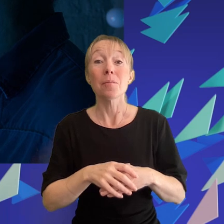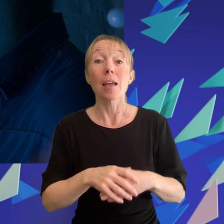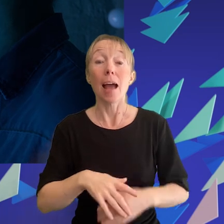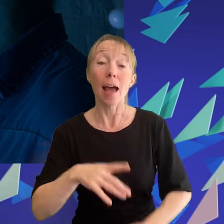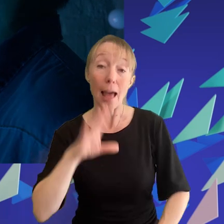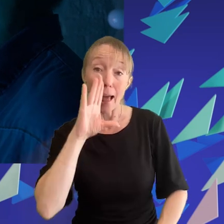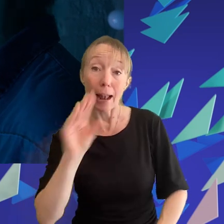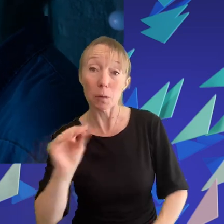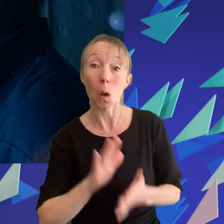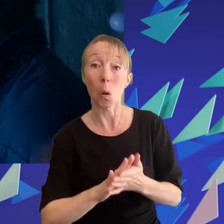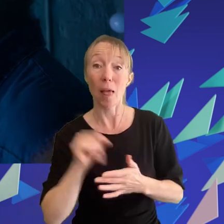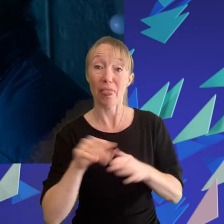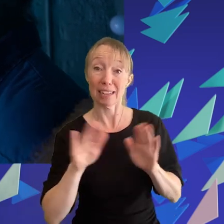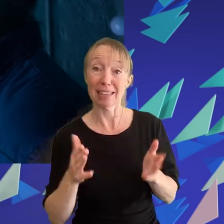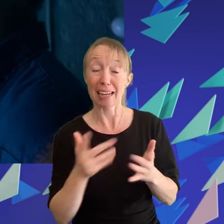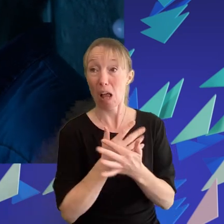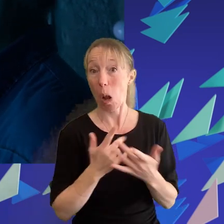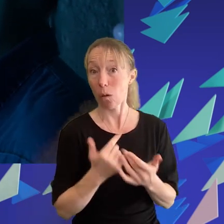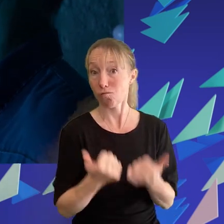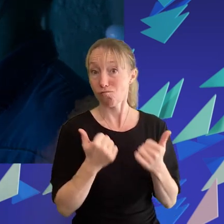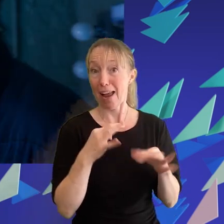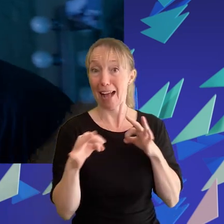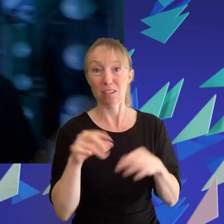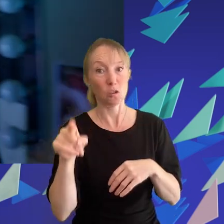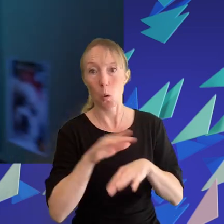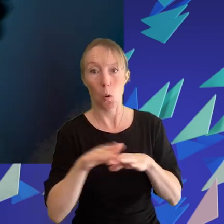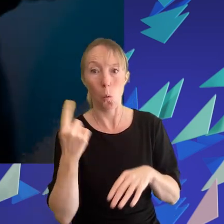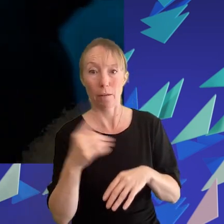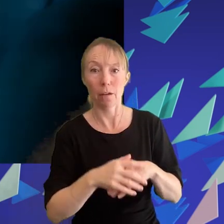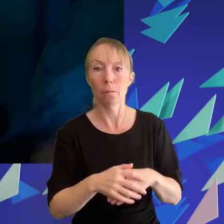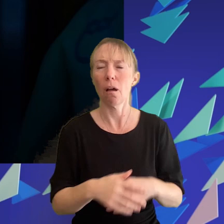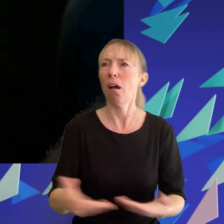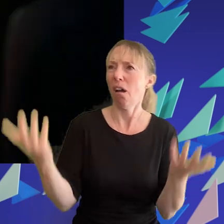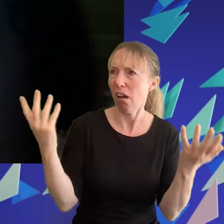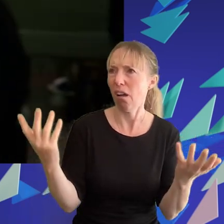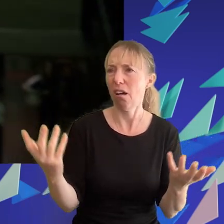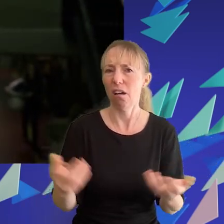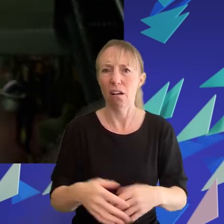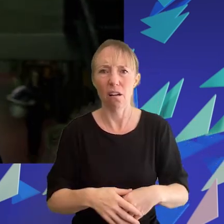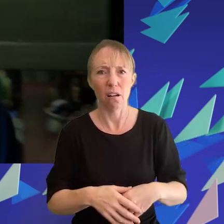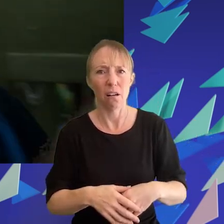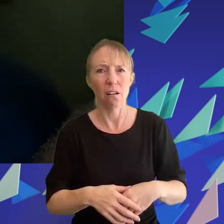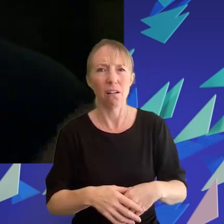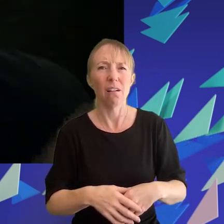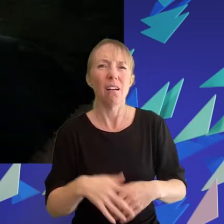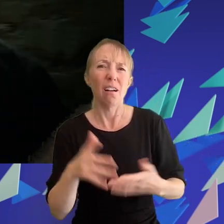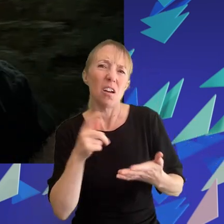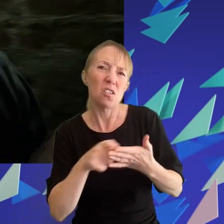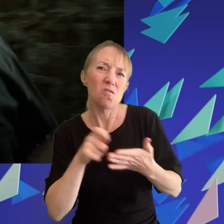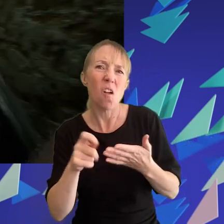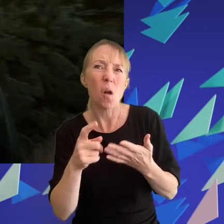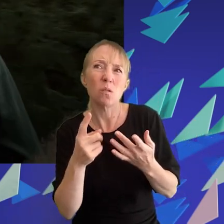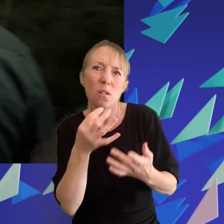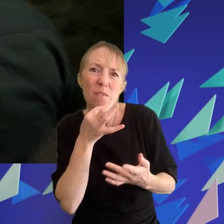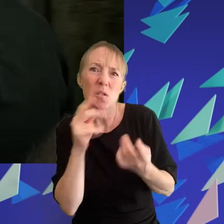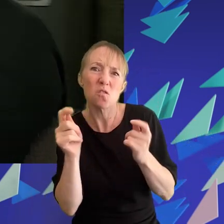has belonged to a lot of great actors, really? But you are not one of them. Real pal. So you wrote your own lines, huh? Yeah, you wrote a few changes